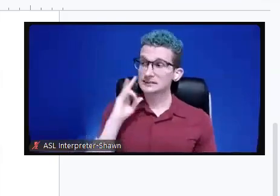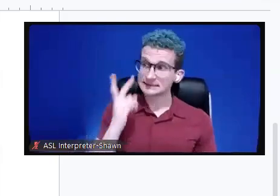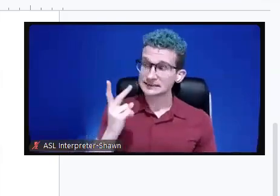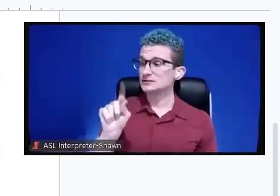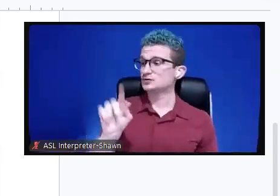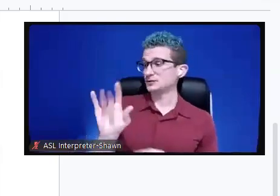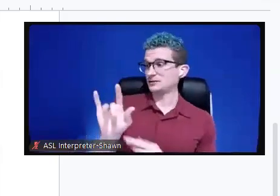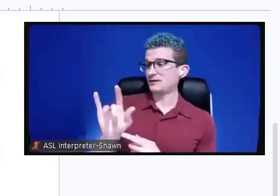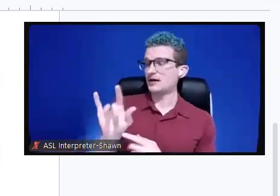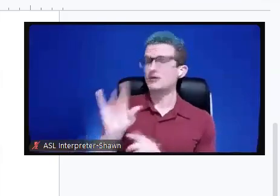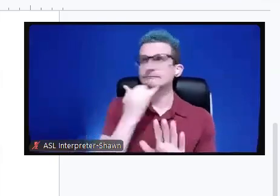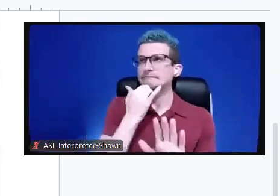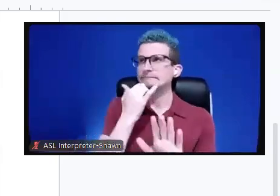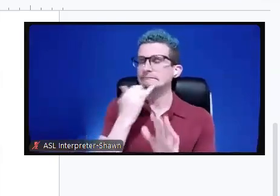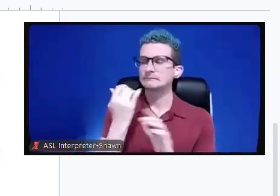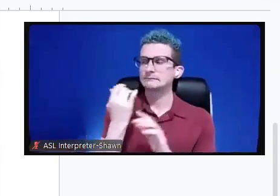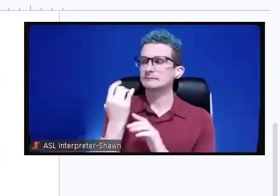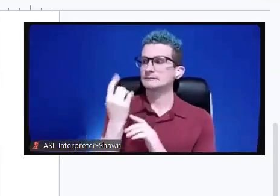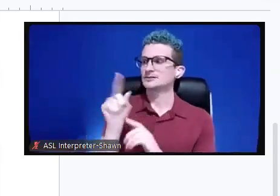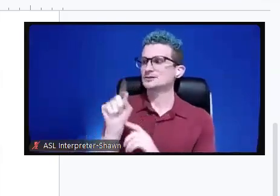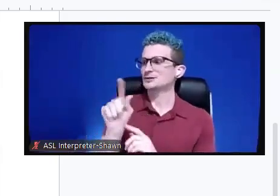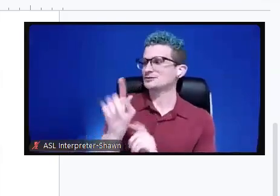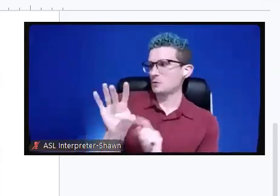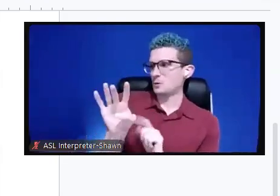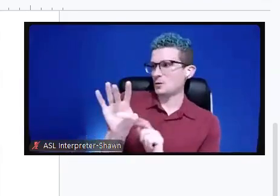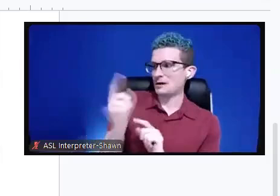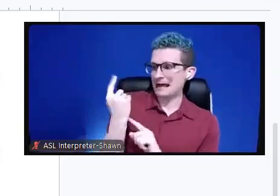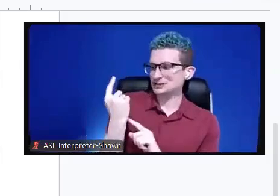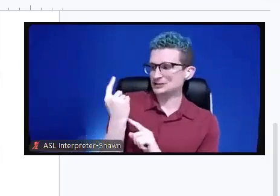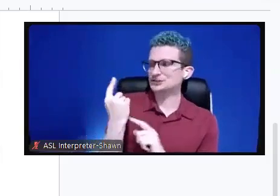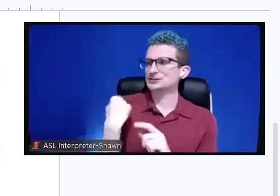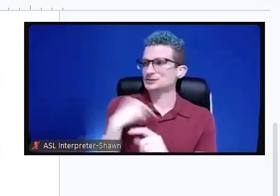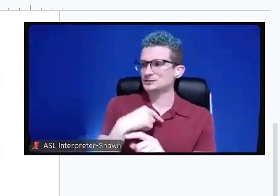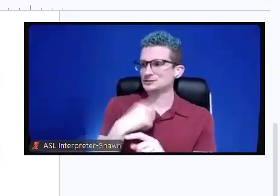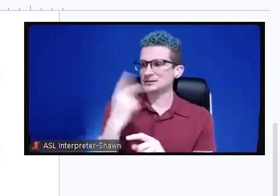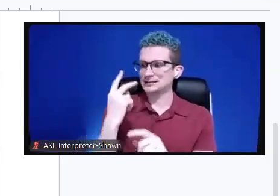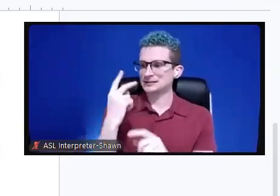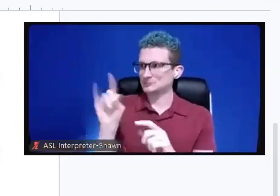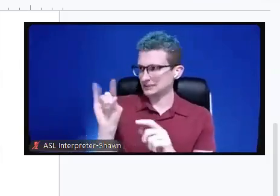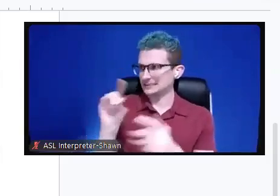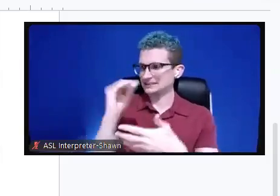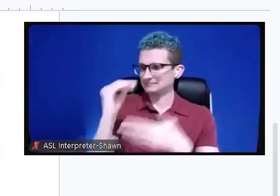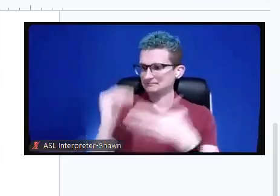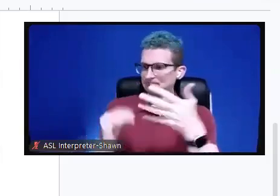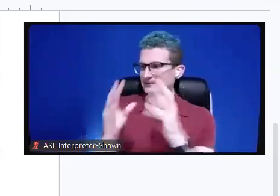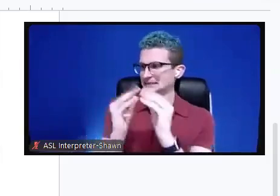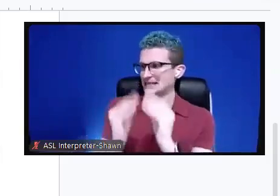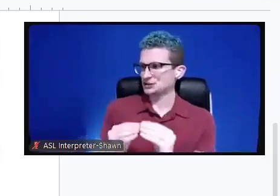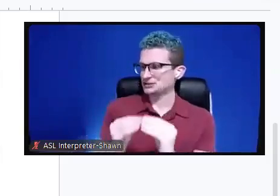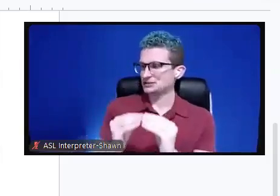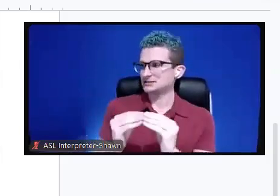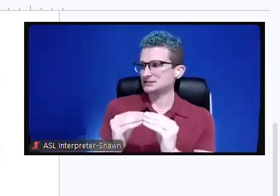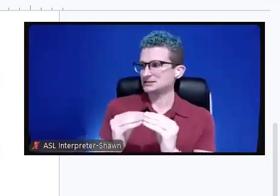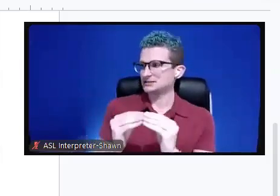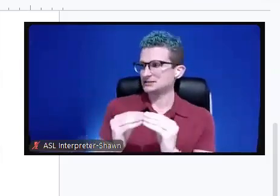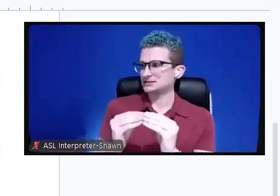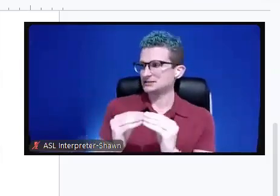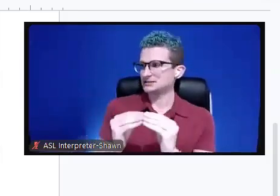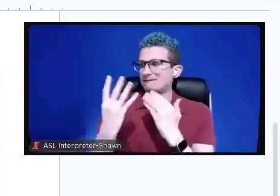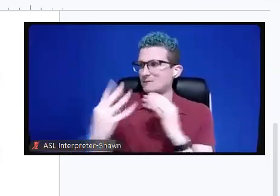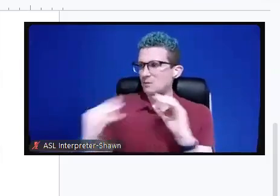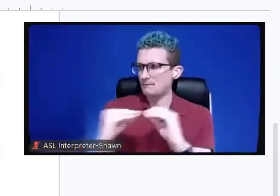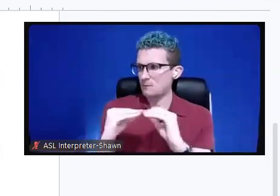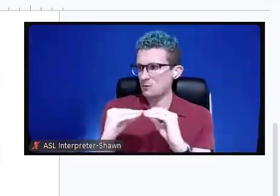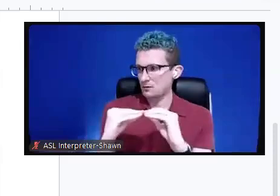in 2024, I'm sorry, you'll see all of the sessions that we did. And then we've added 4 additional ones. And one of those